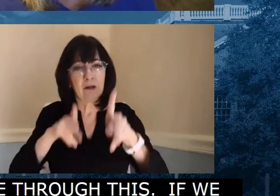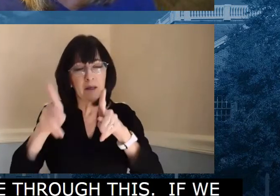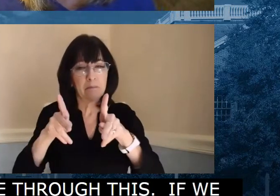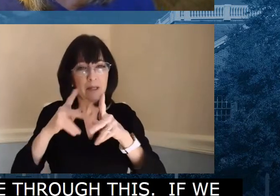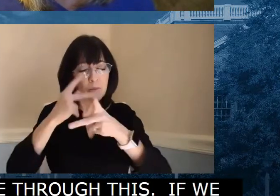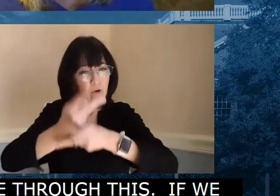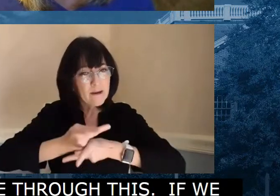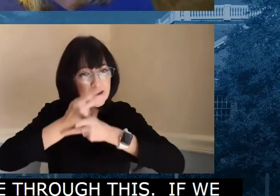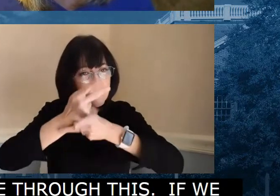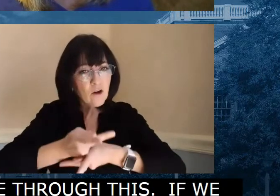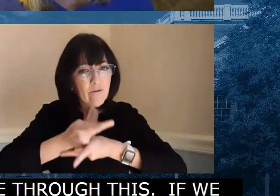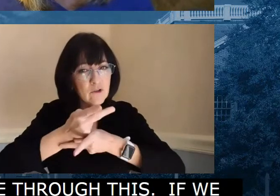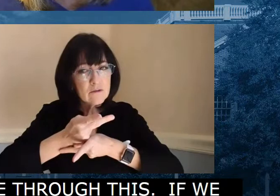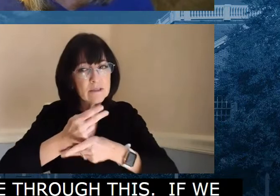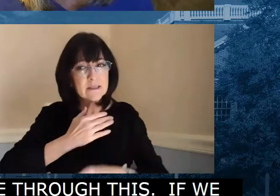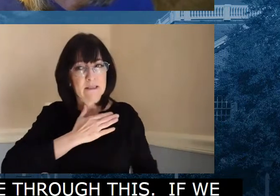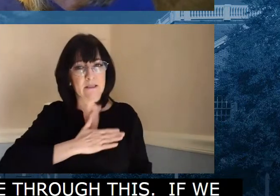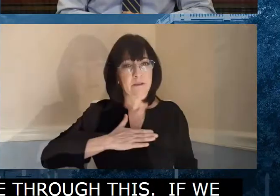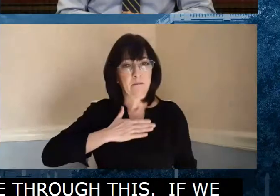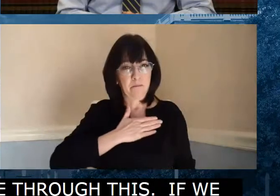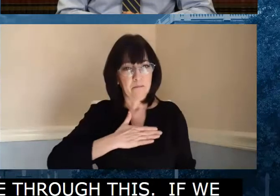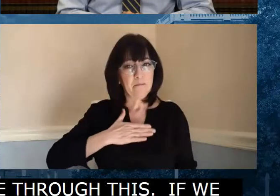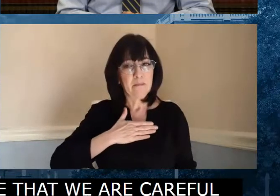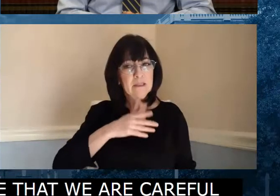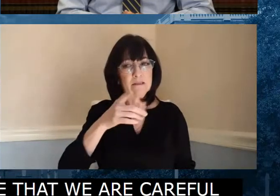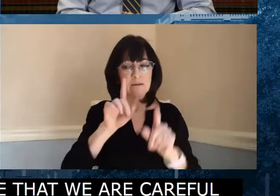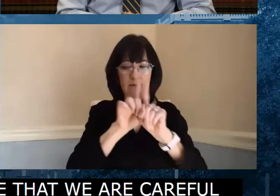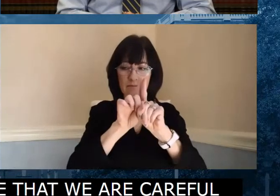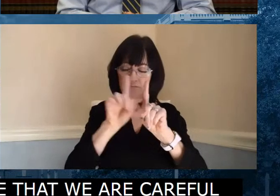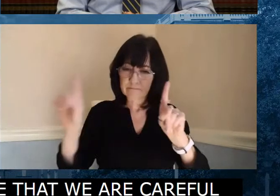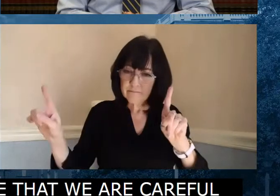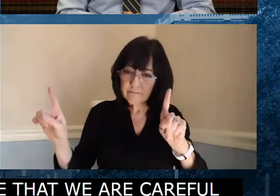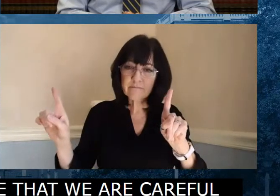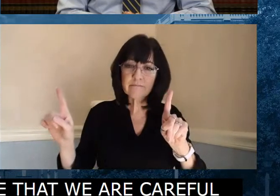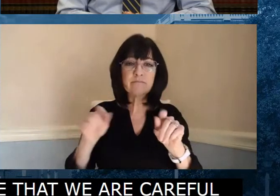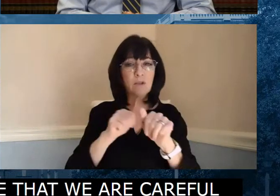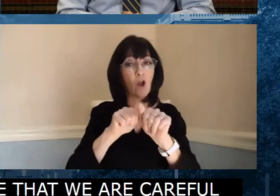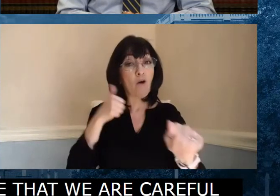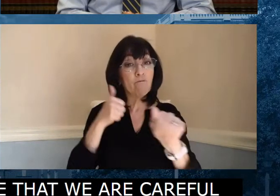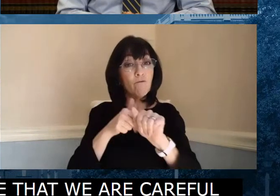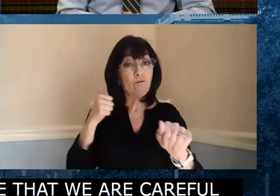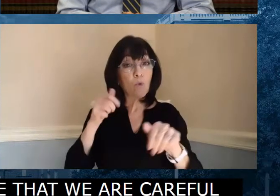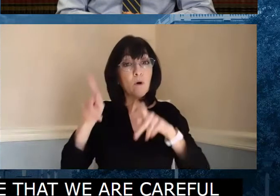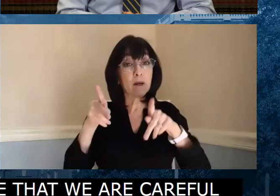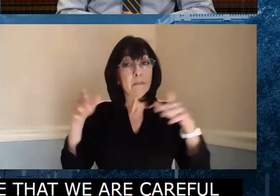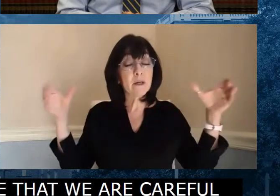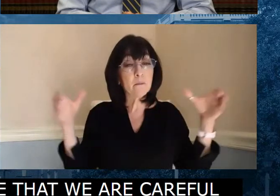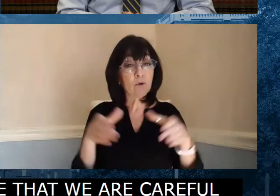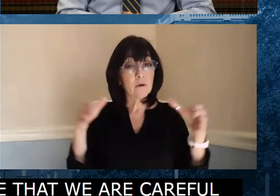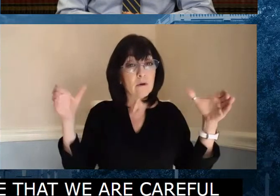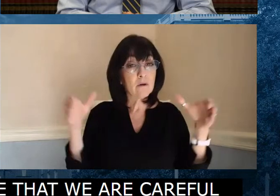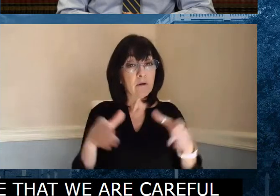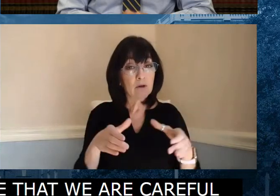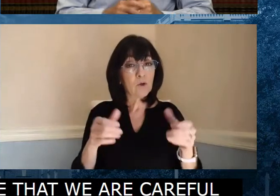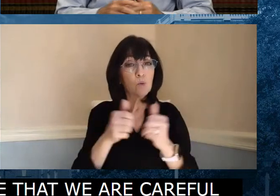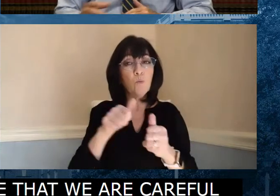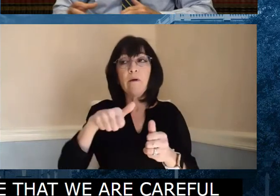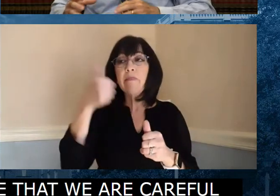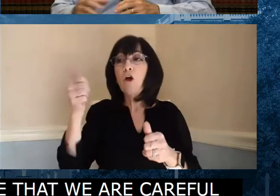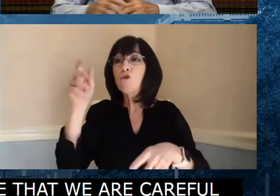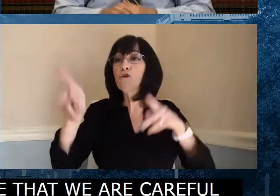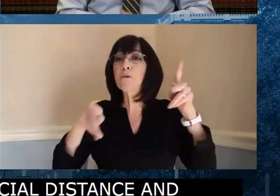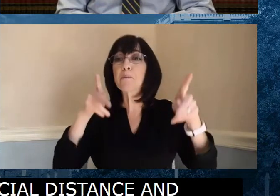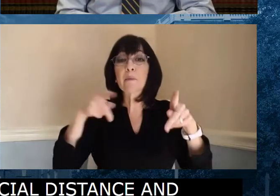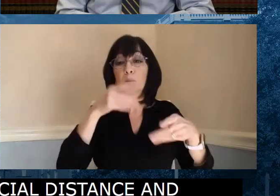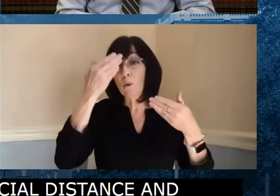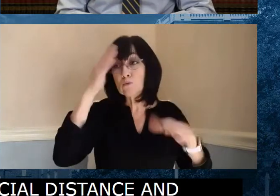in wearing a mask and keeping our social distance, avoid large gatherings with other households, and kind of get